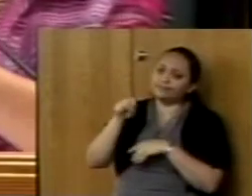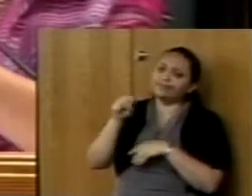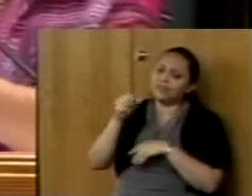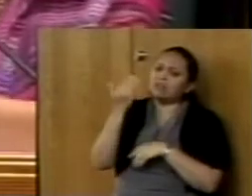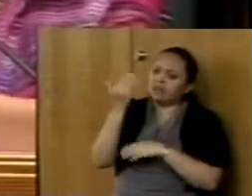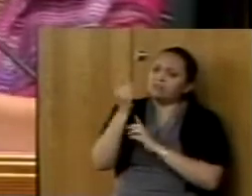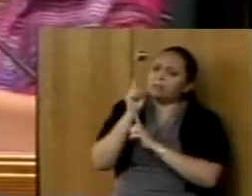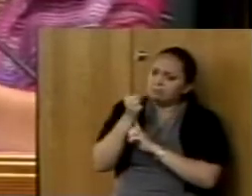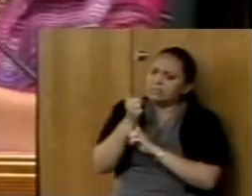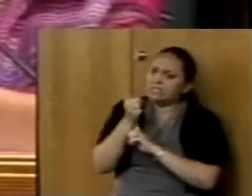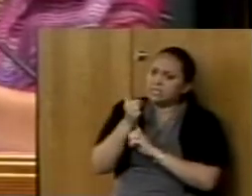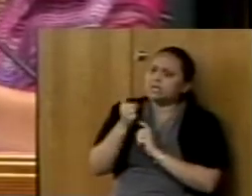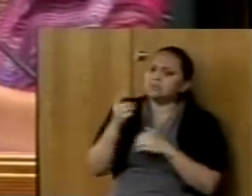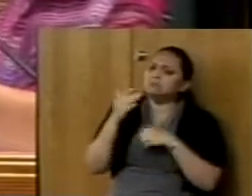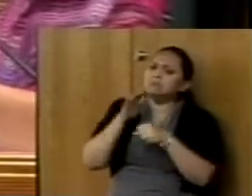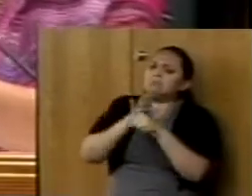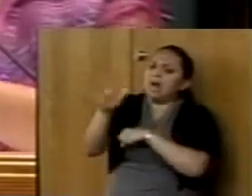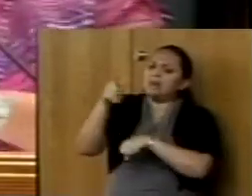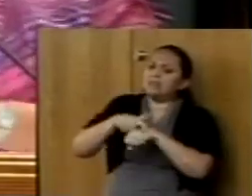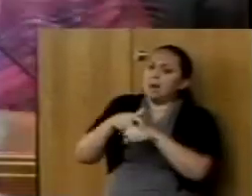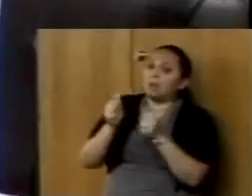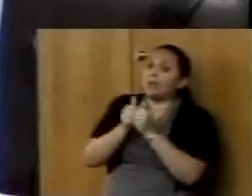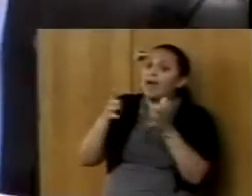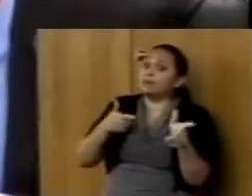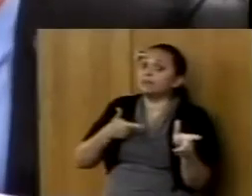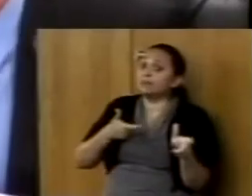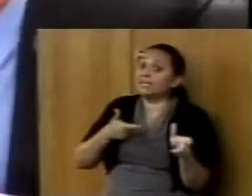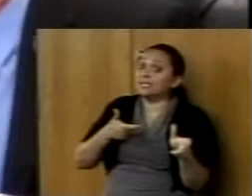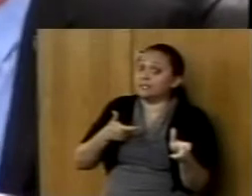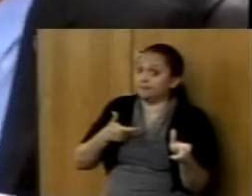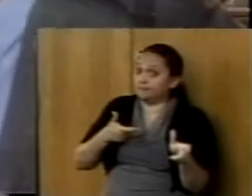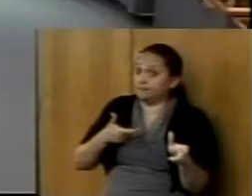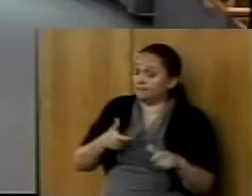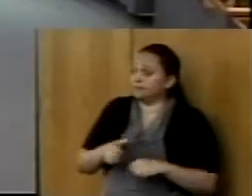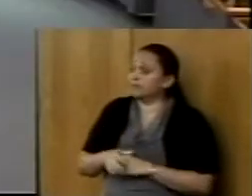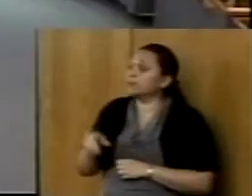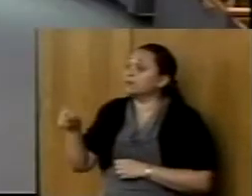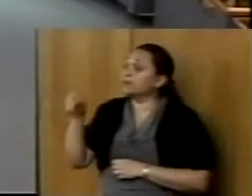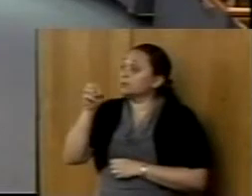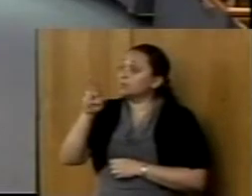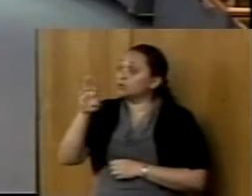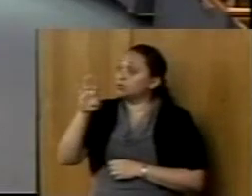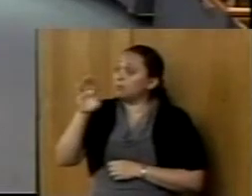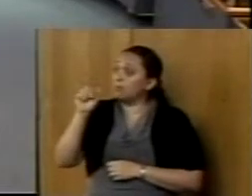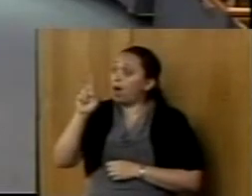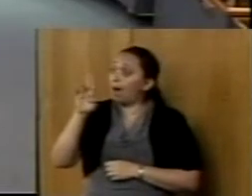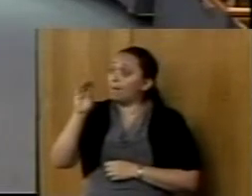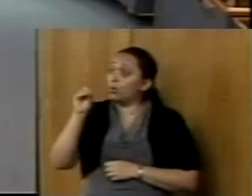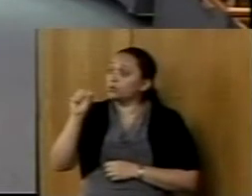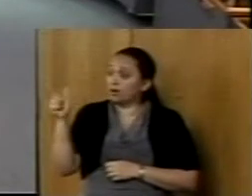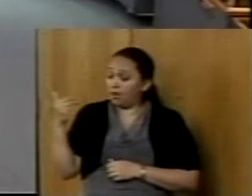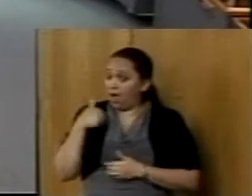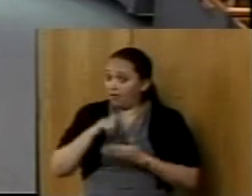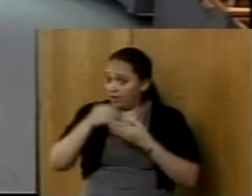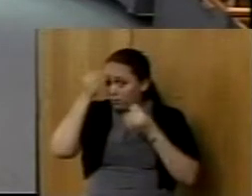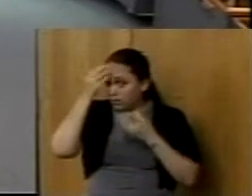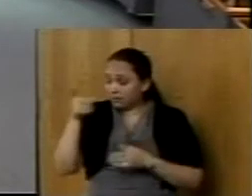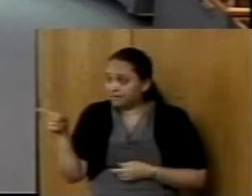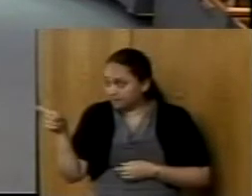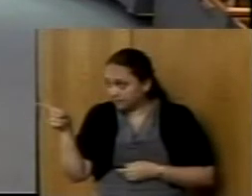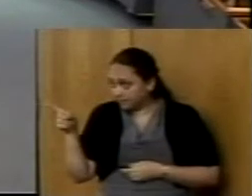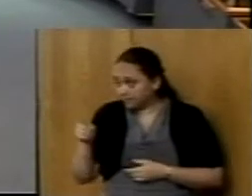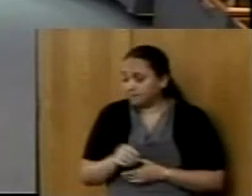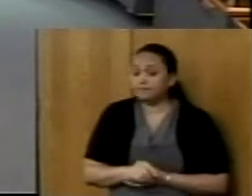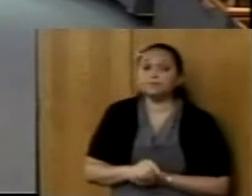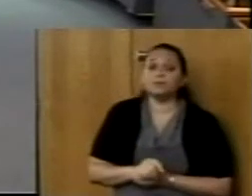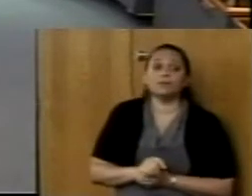without speeding, going above the limit? Mr. Barbosa, I think you may have that information. Madam Board Member, Mr. President, Dr. Montoya, members of